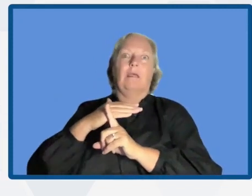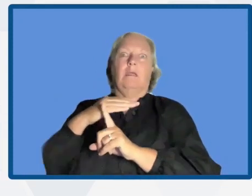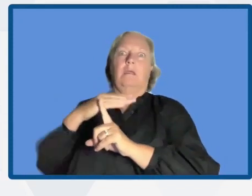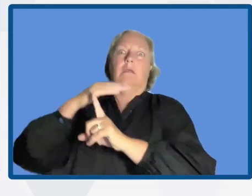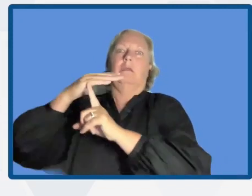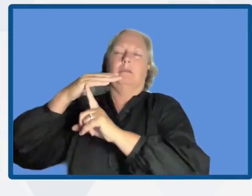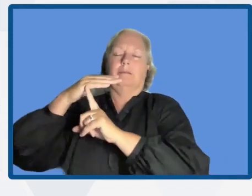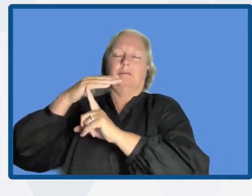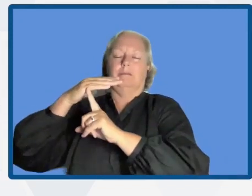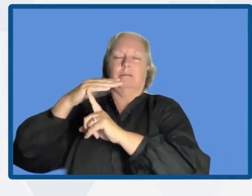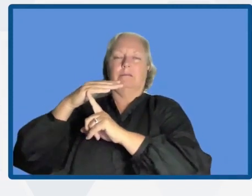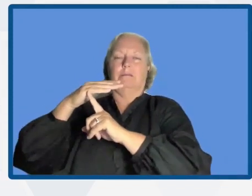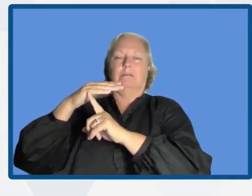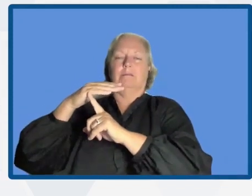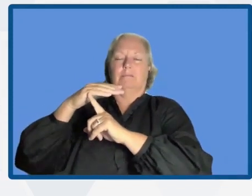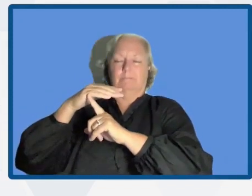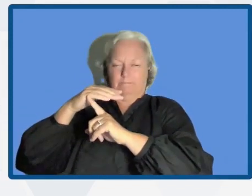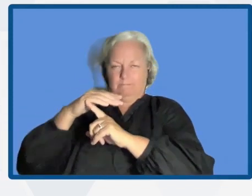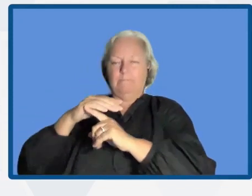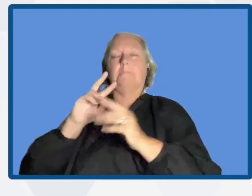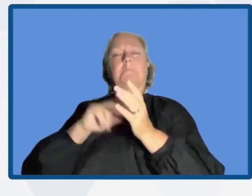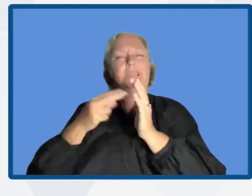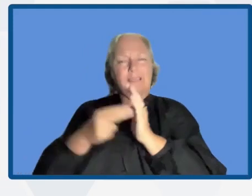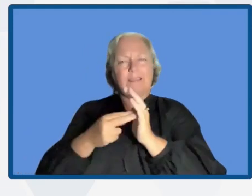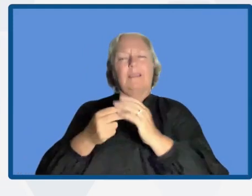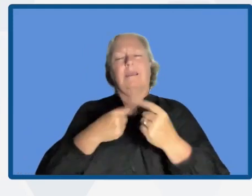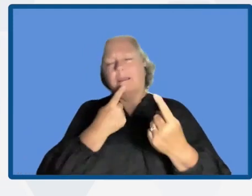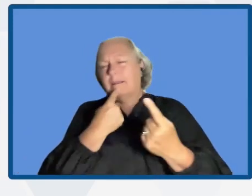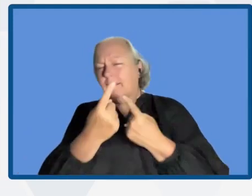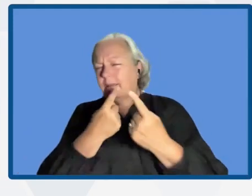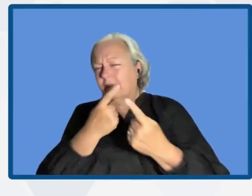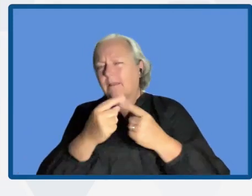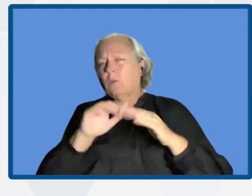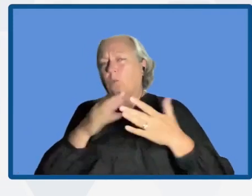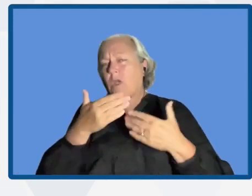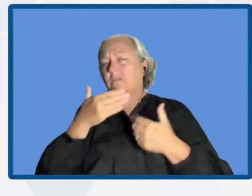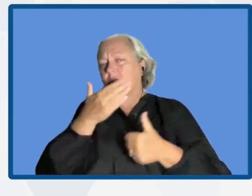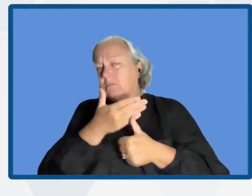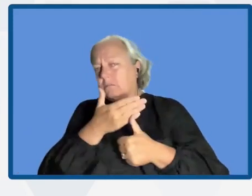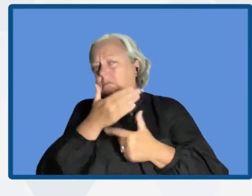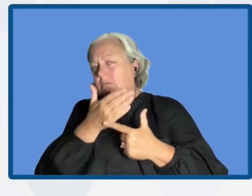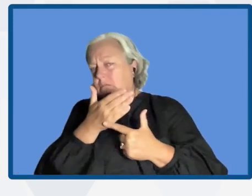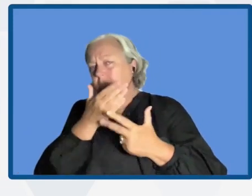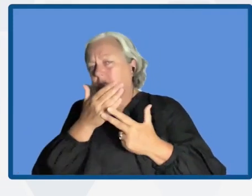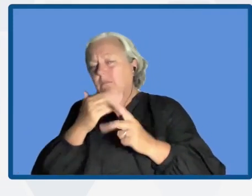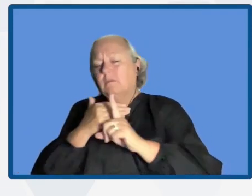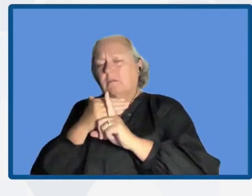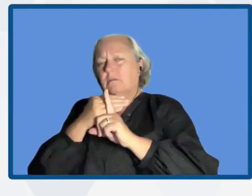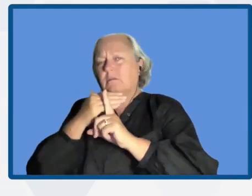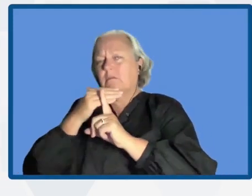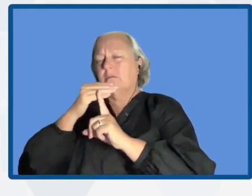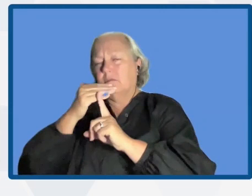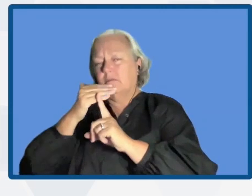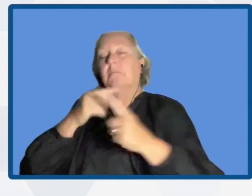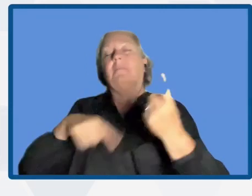build together with them a step-by-step process so that all the people in the community should know and